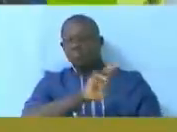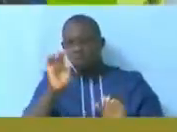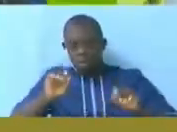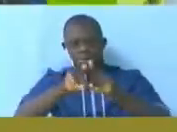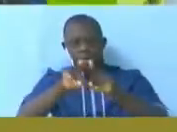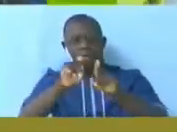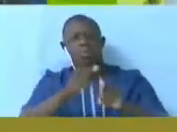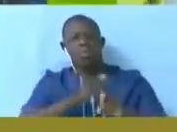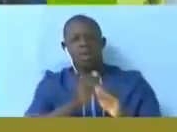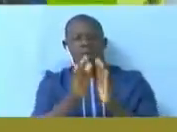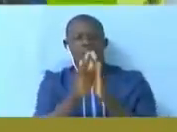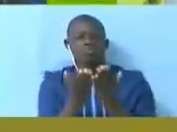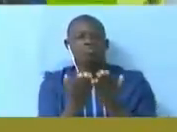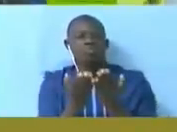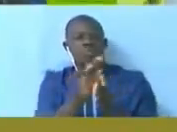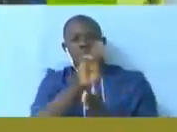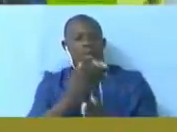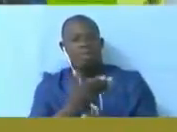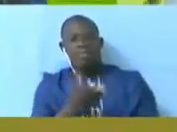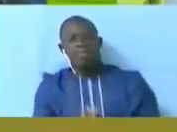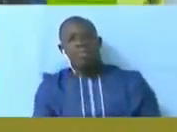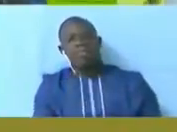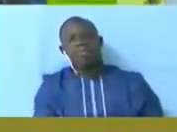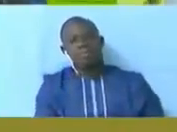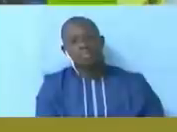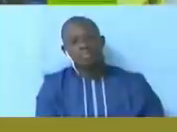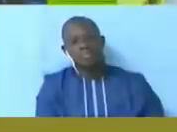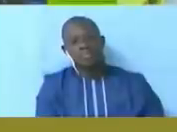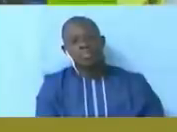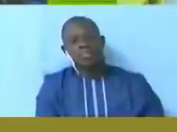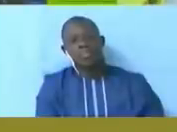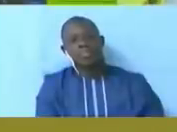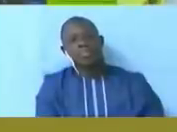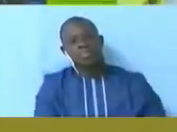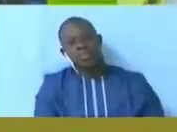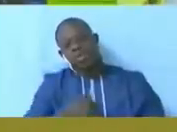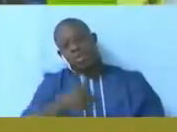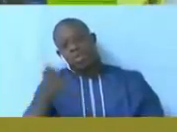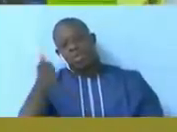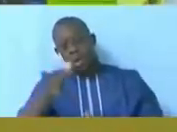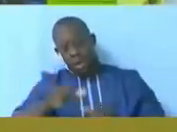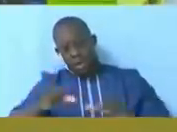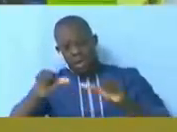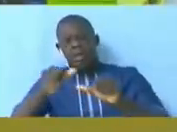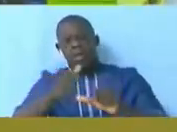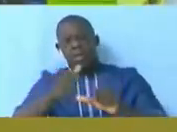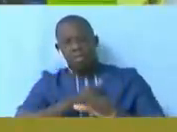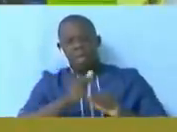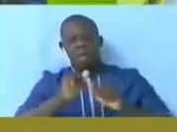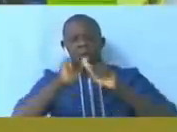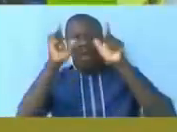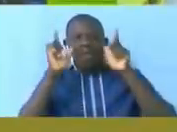books. So that's the other part of my life.